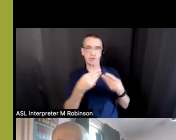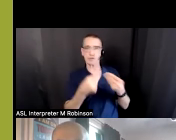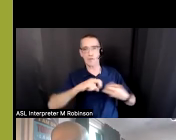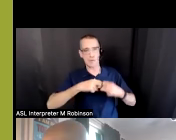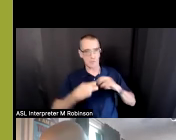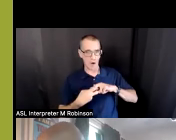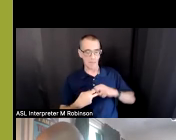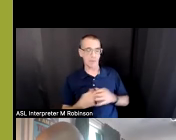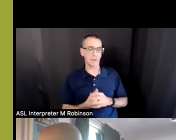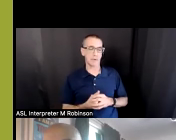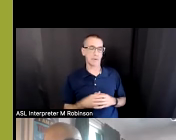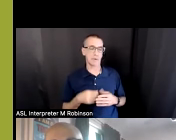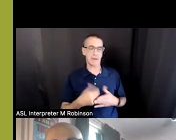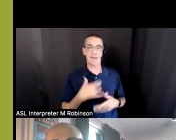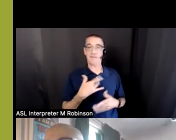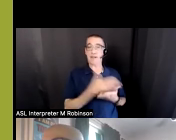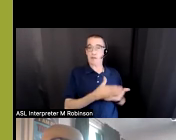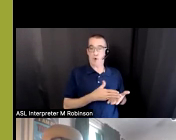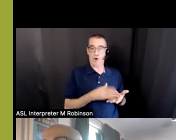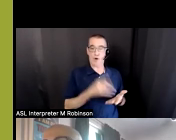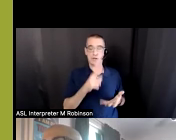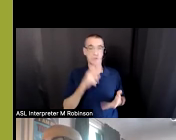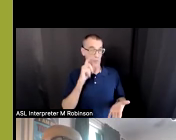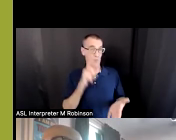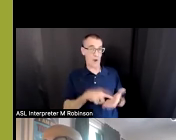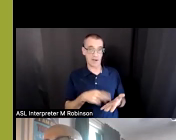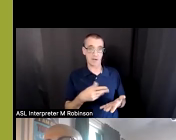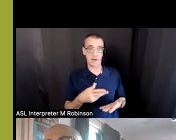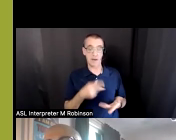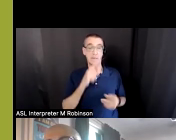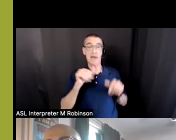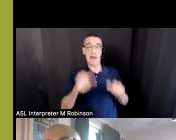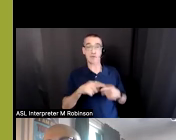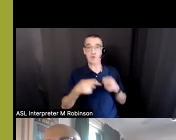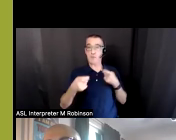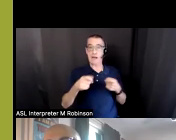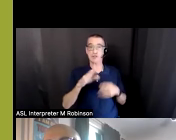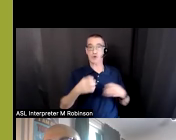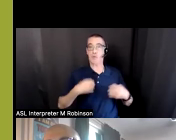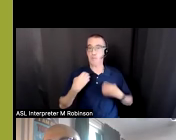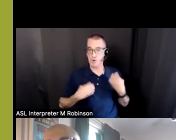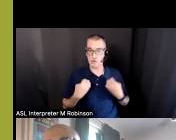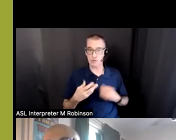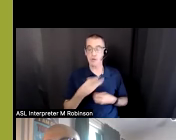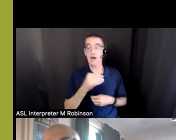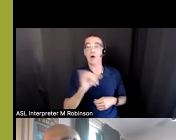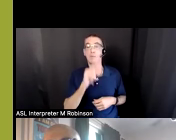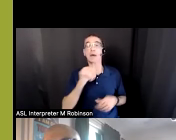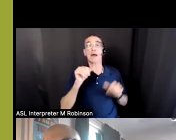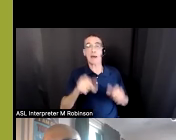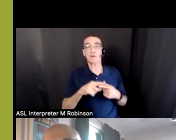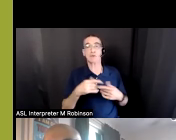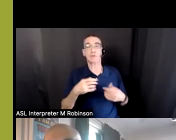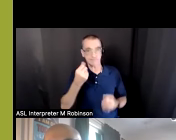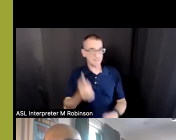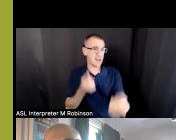problems. And the feeling part is recognizing and being able to manage their emotions and also being able to empathize